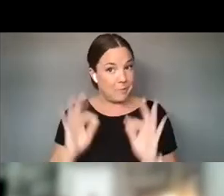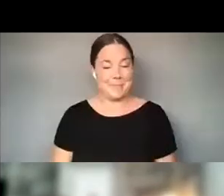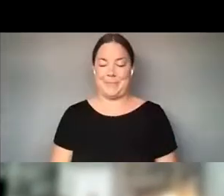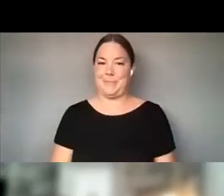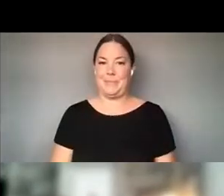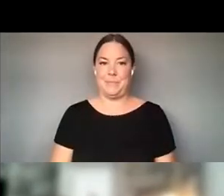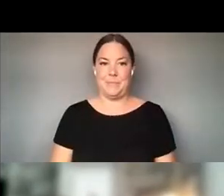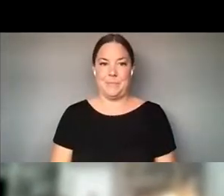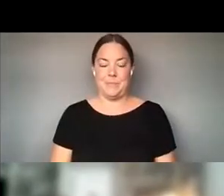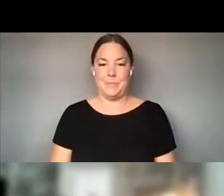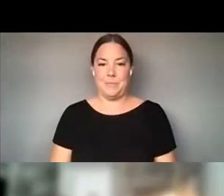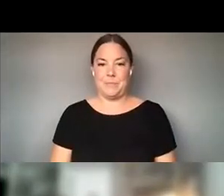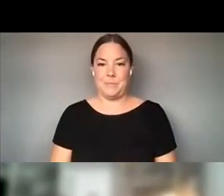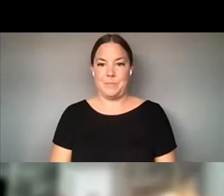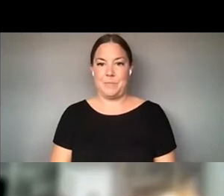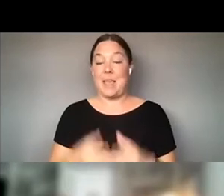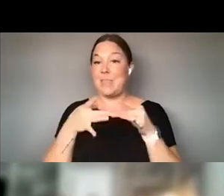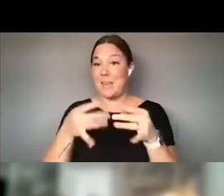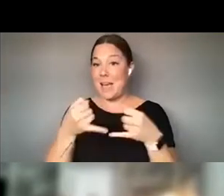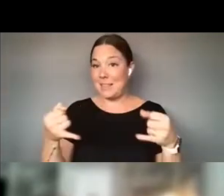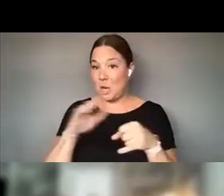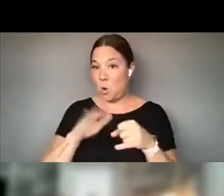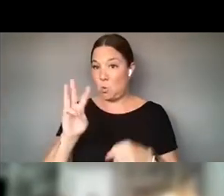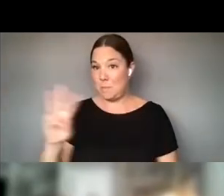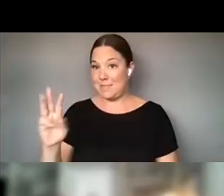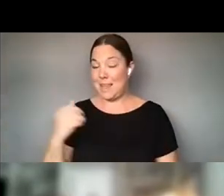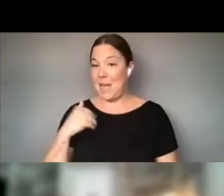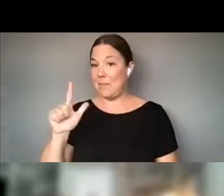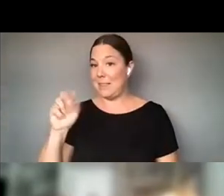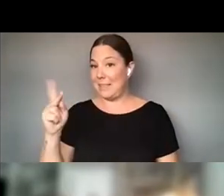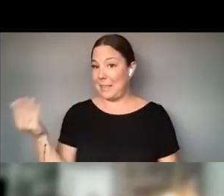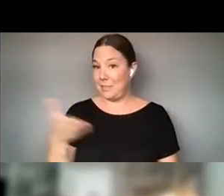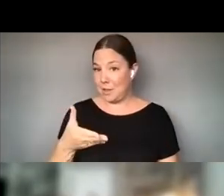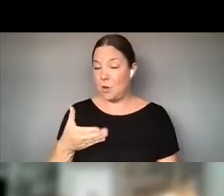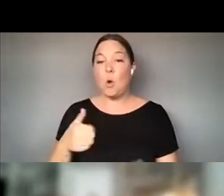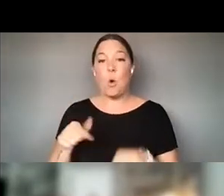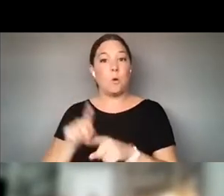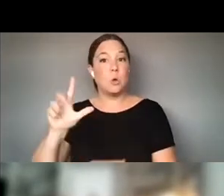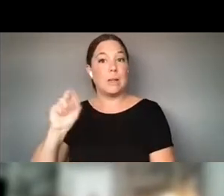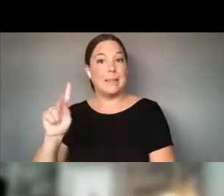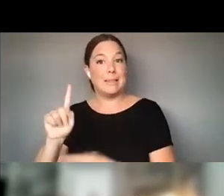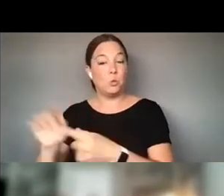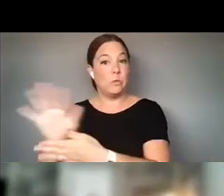The guidelines on our website have links to these sites, as well as links to video tutorials to help you get started.